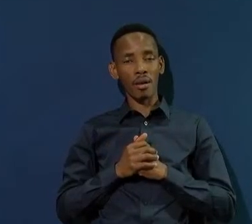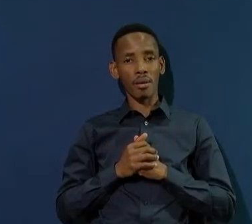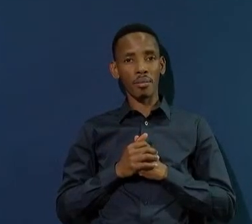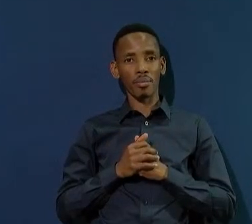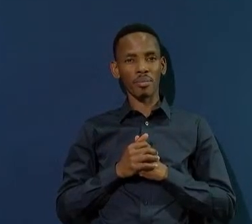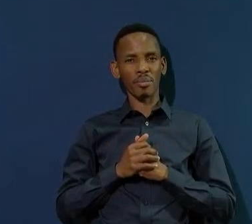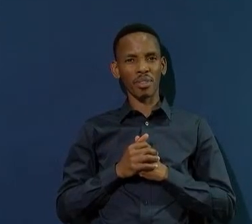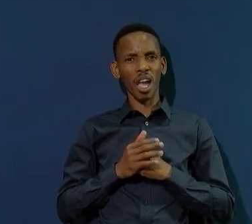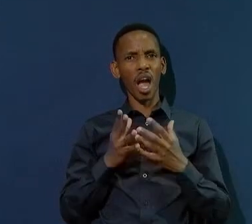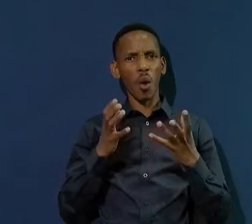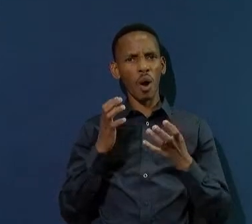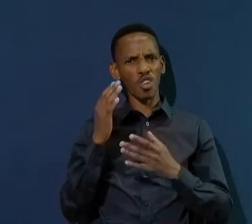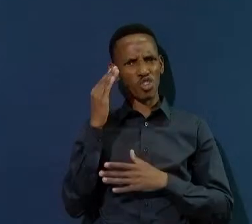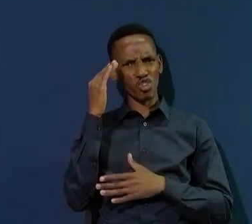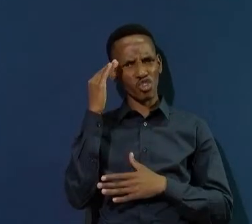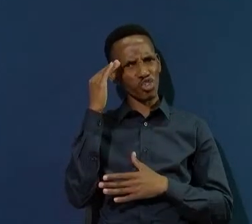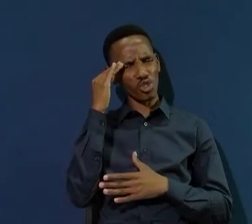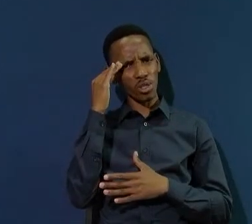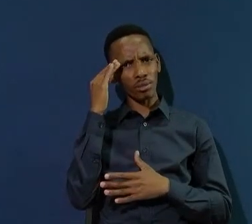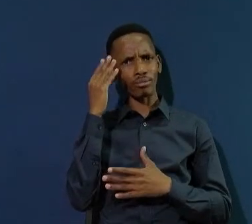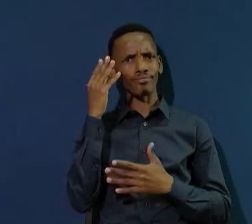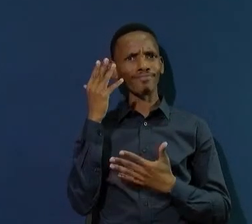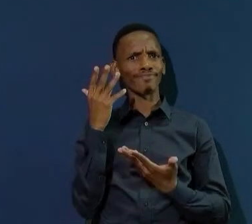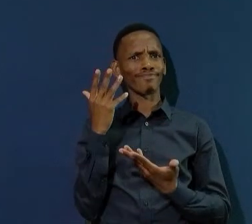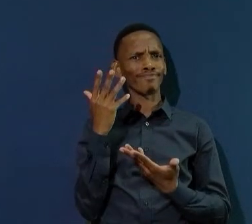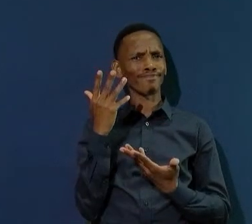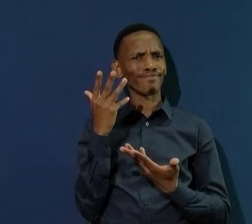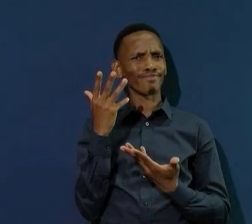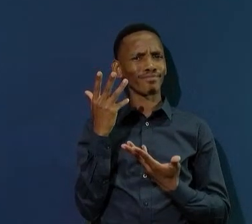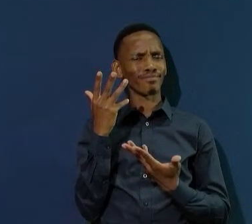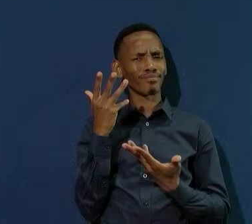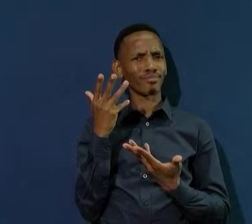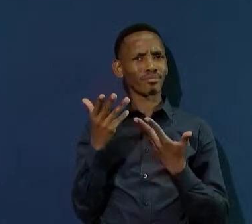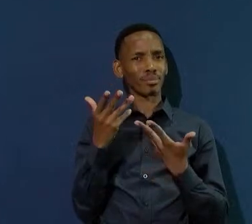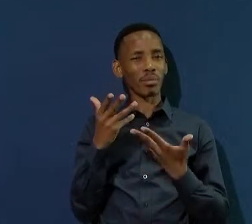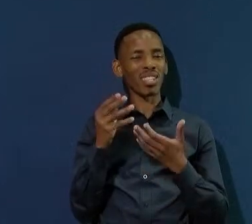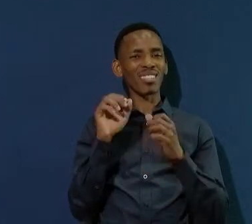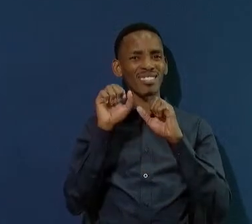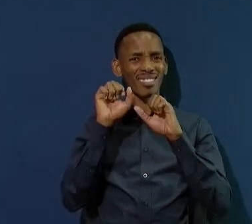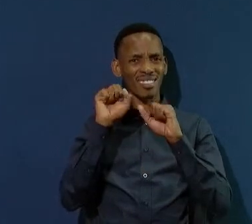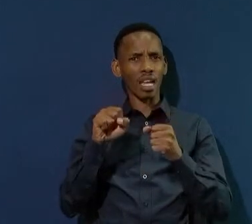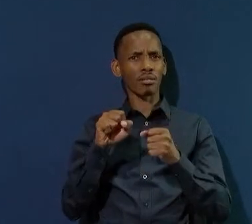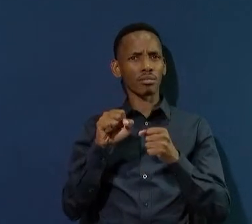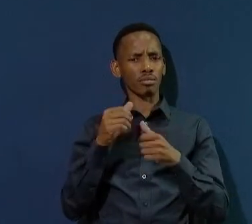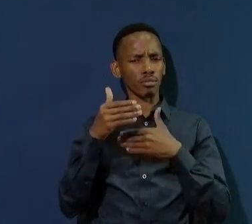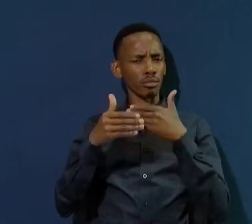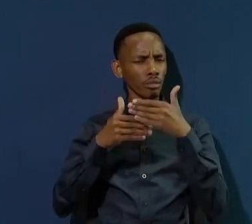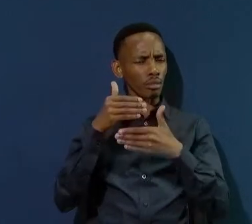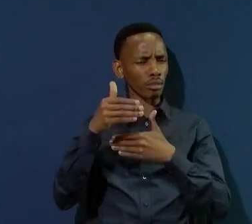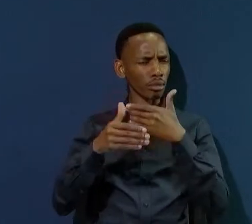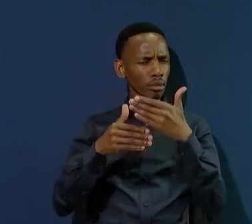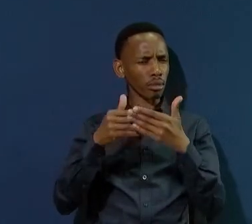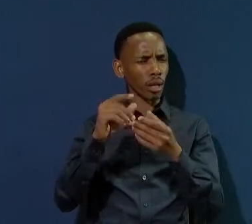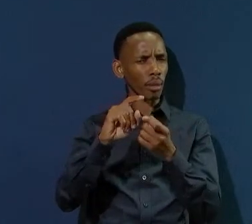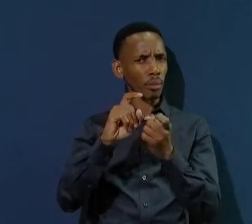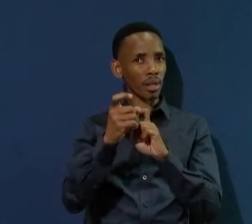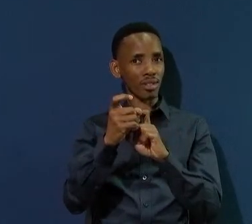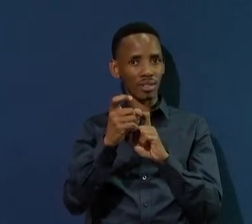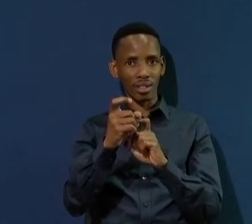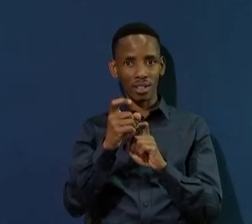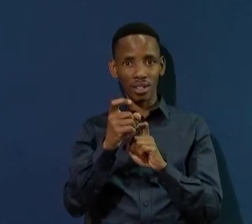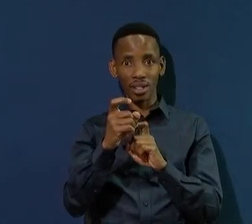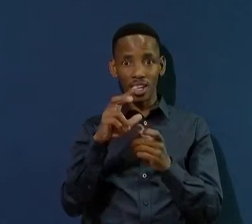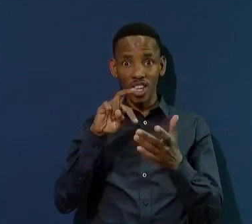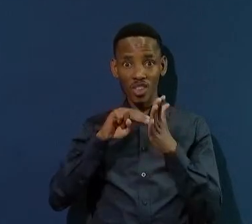is it something that on any given day they have the discretion of changing? You mean the transparent